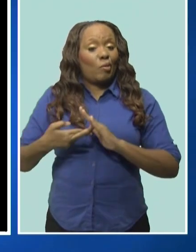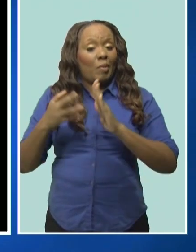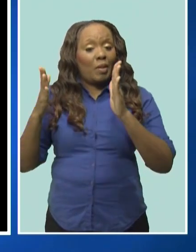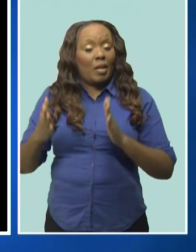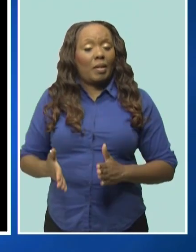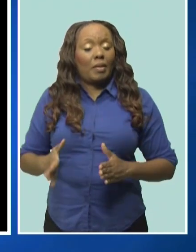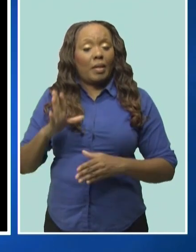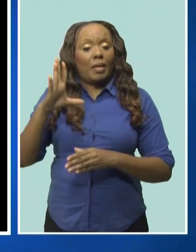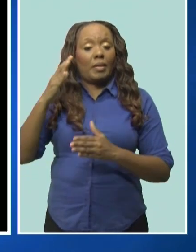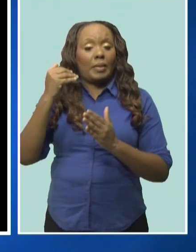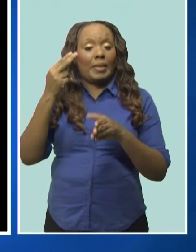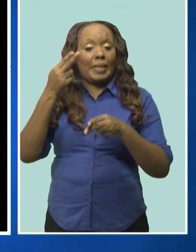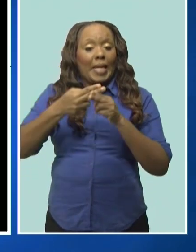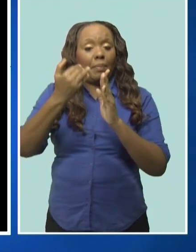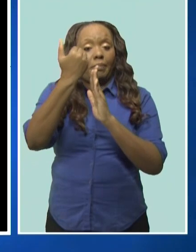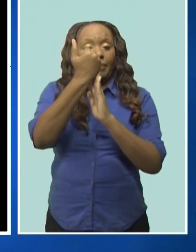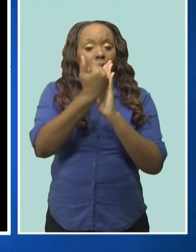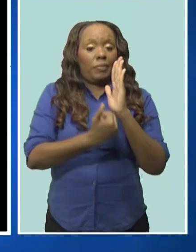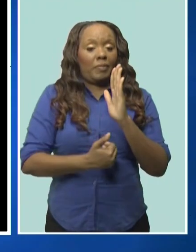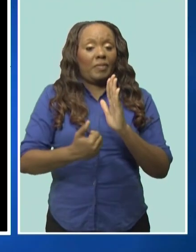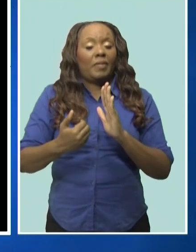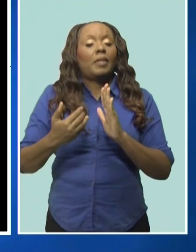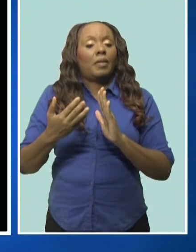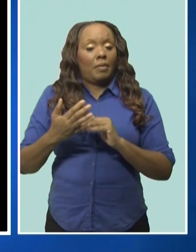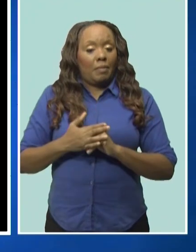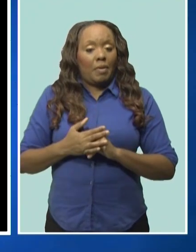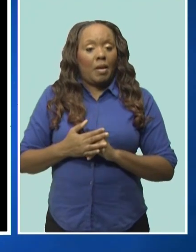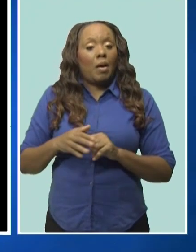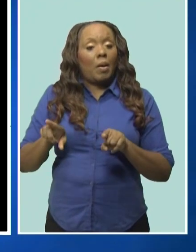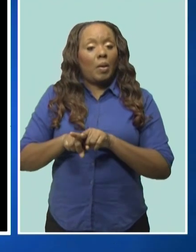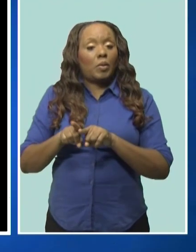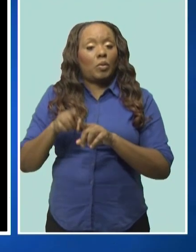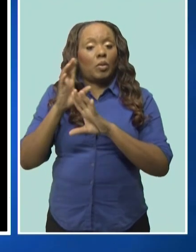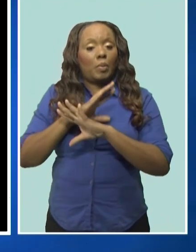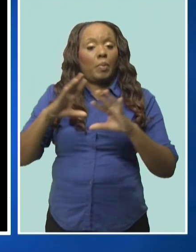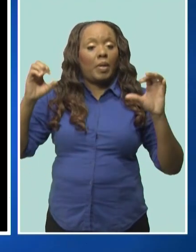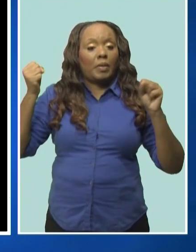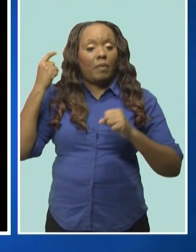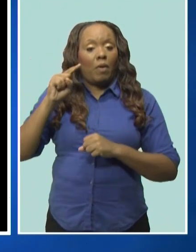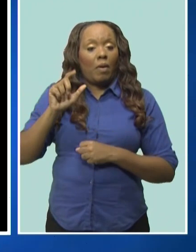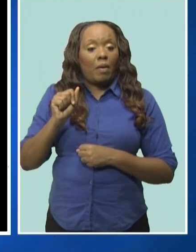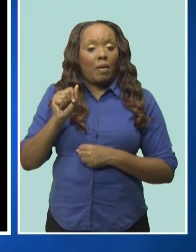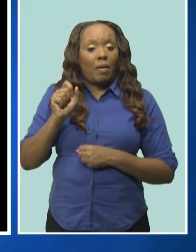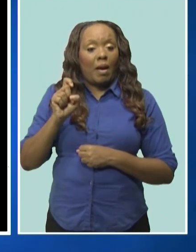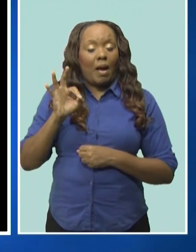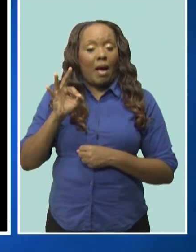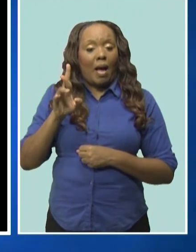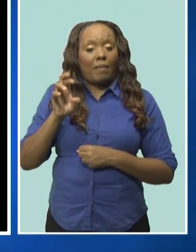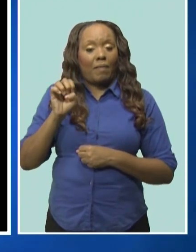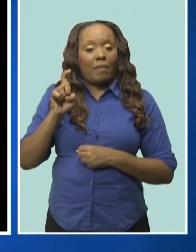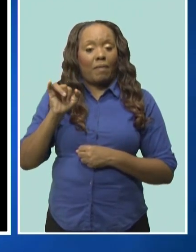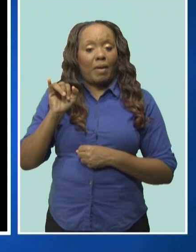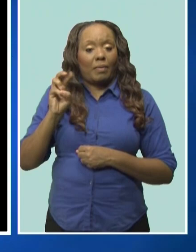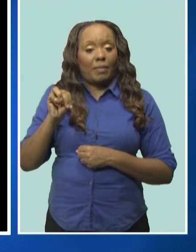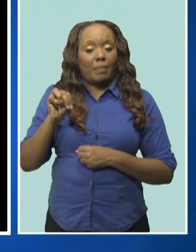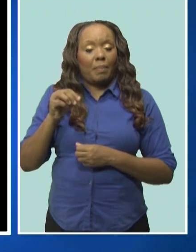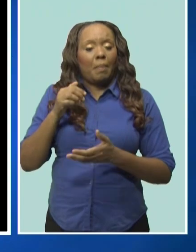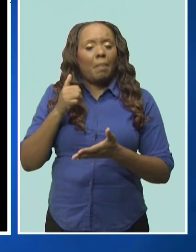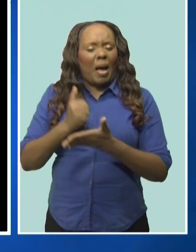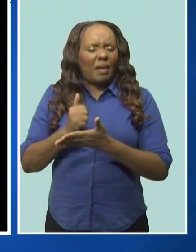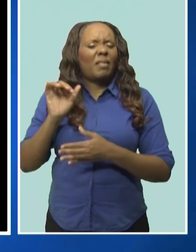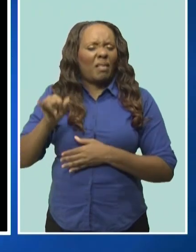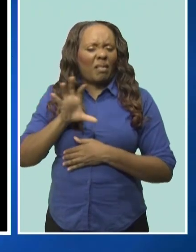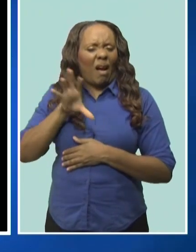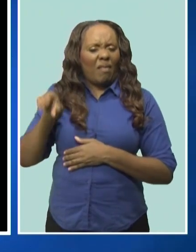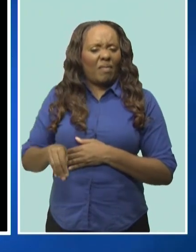people such as Chairman and President of Afrexim Bank, Professor Benedict Orama. Mr. Hill tells CBC News he believes the